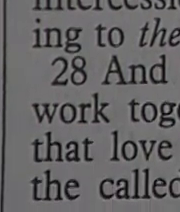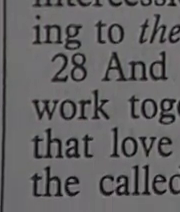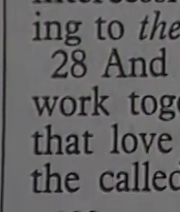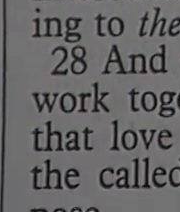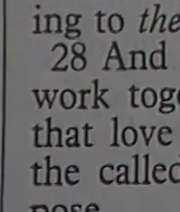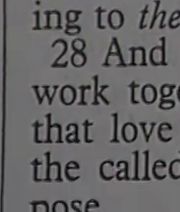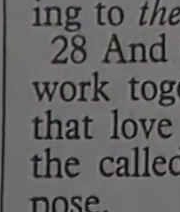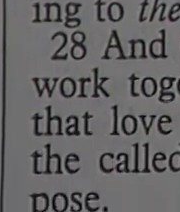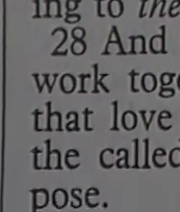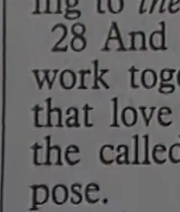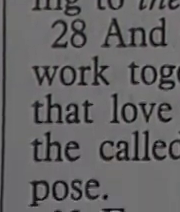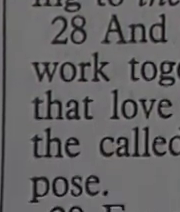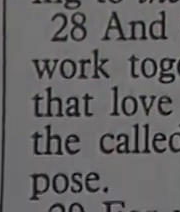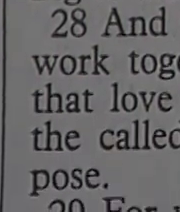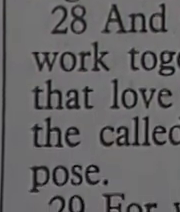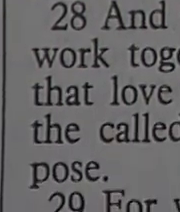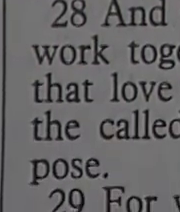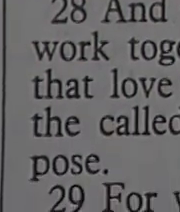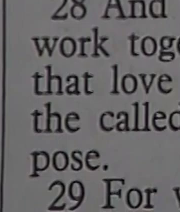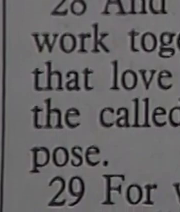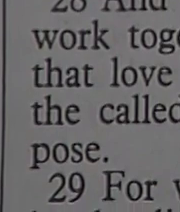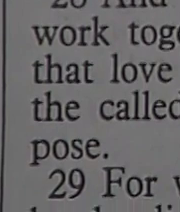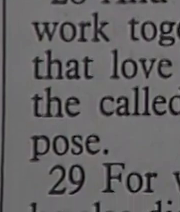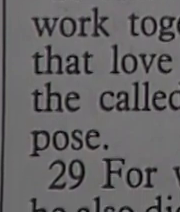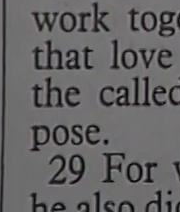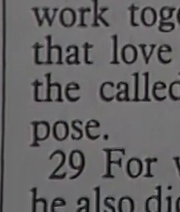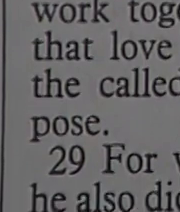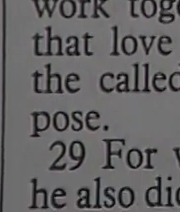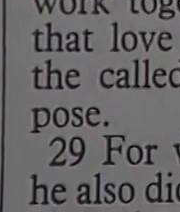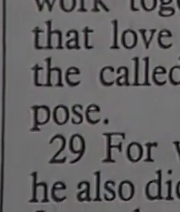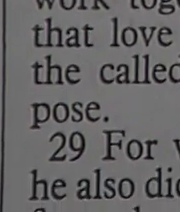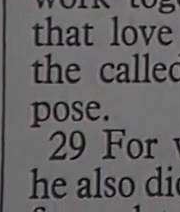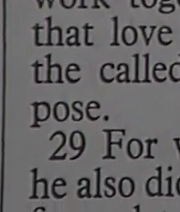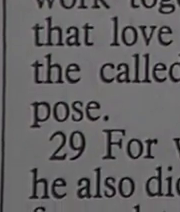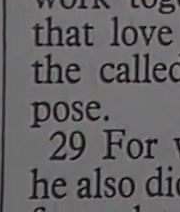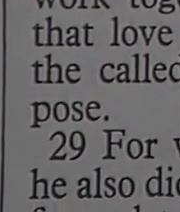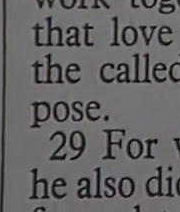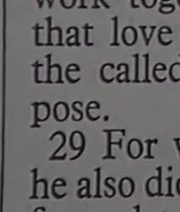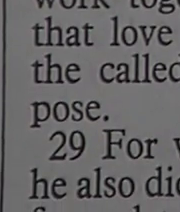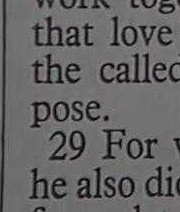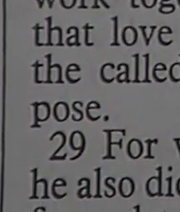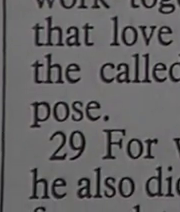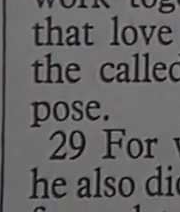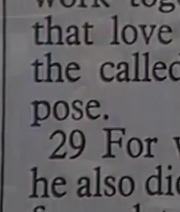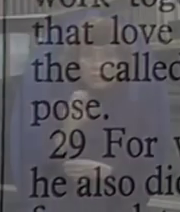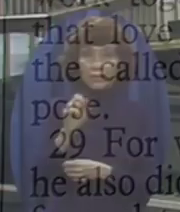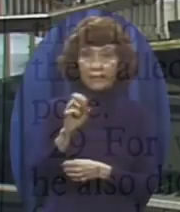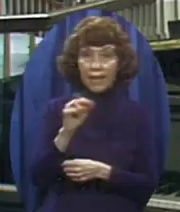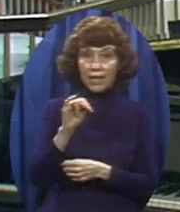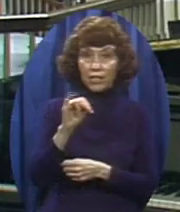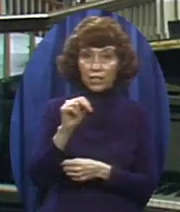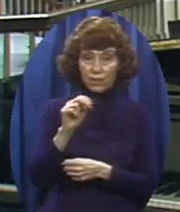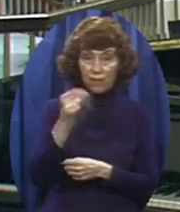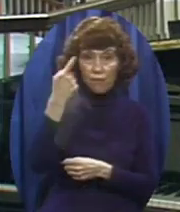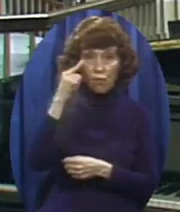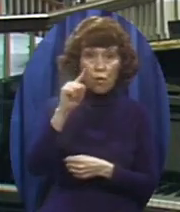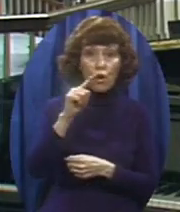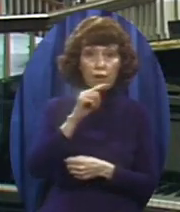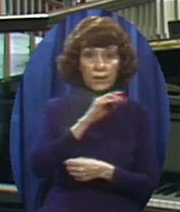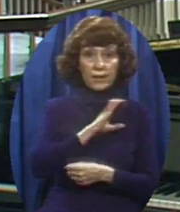the hearts knoweth what is the mind of the Spirit, because he maketh intercession for the saints according to the will of God. Let's put that in simple